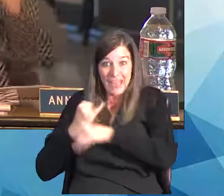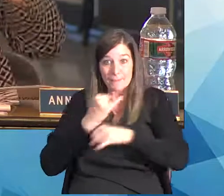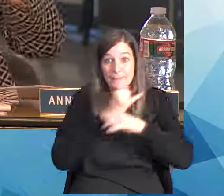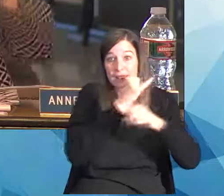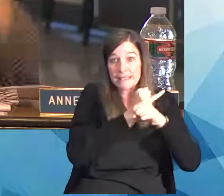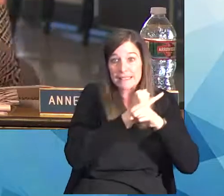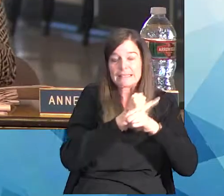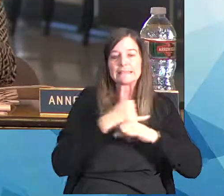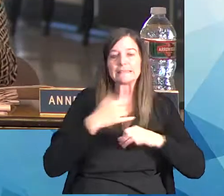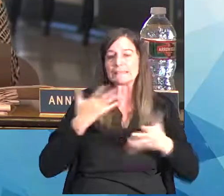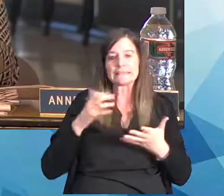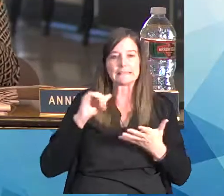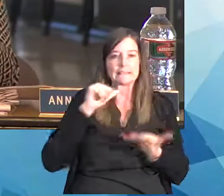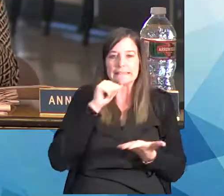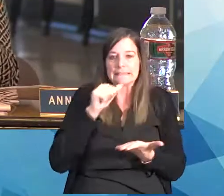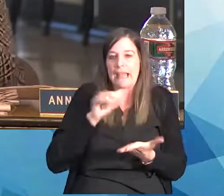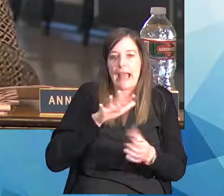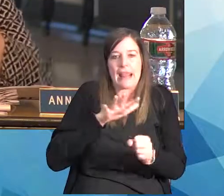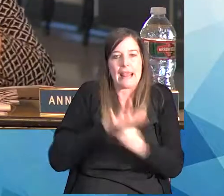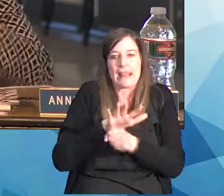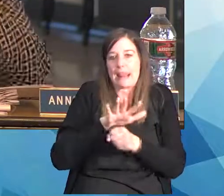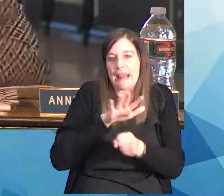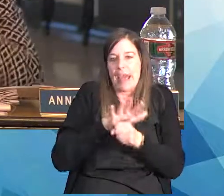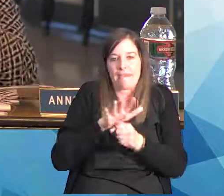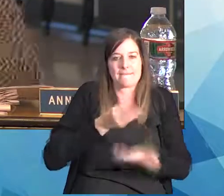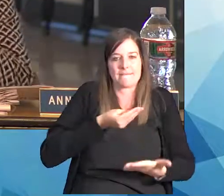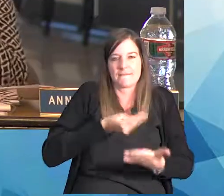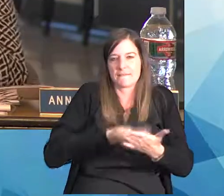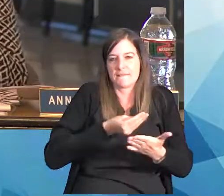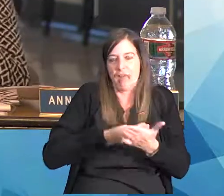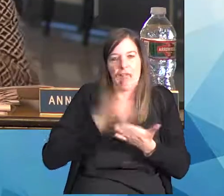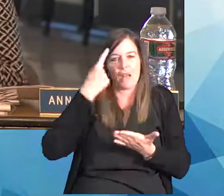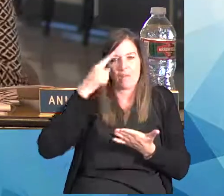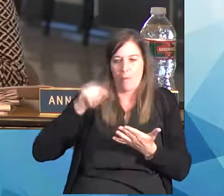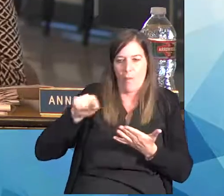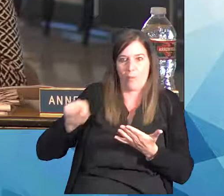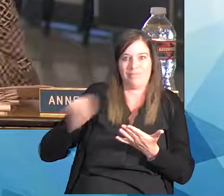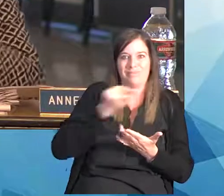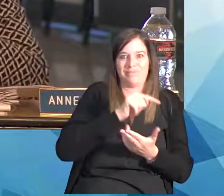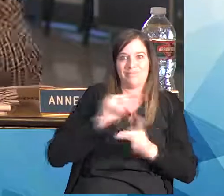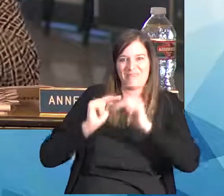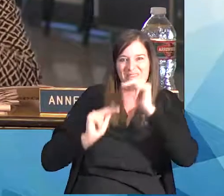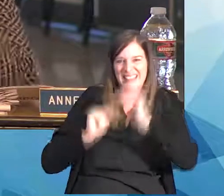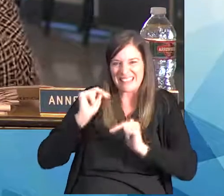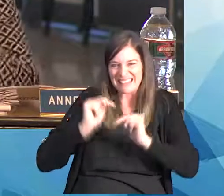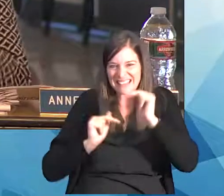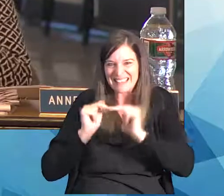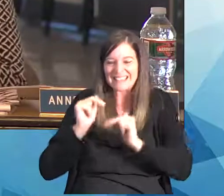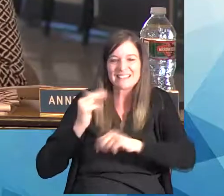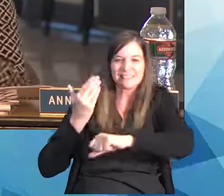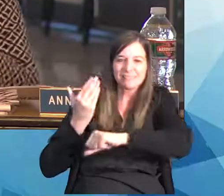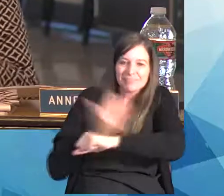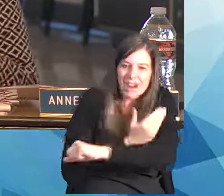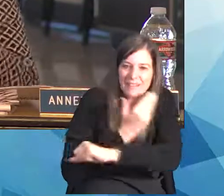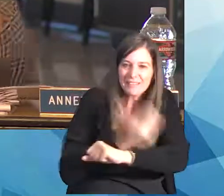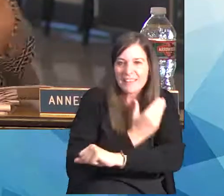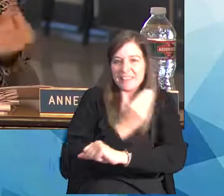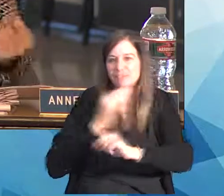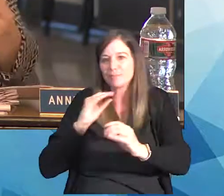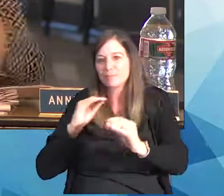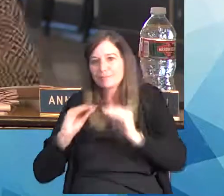severely underfunding the facilities, the maintenance of facilities